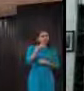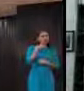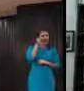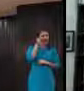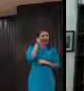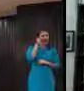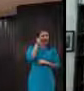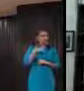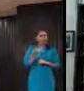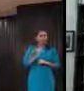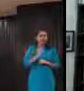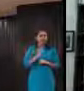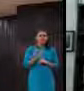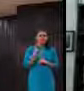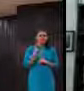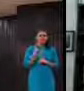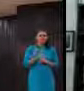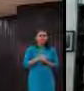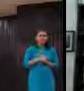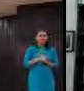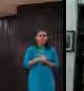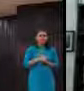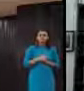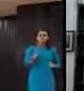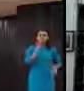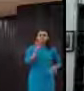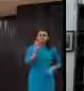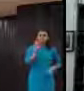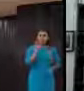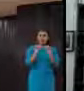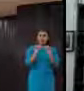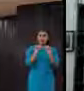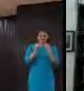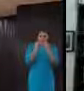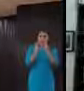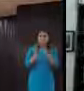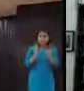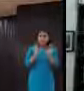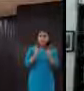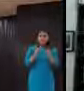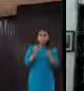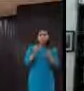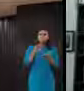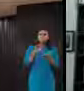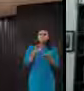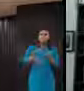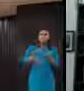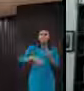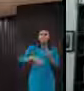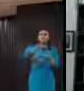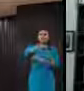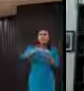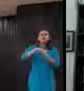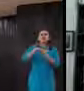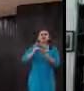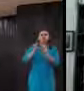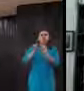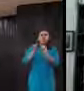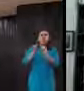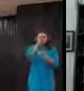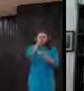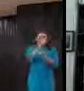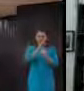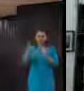time to develop. How far would 35A survive after the basic structure came? If you say that Jammu is an integral part of